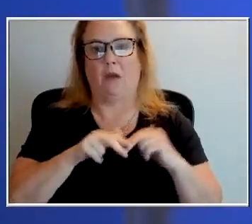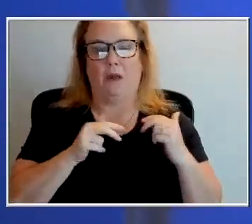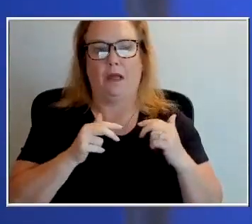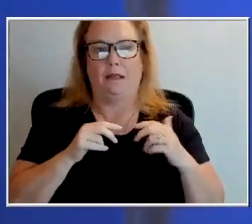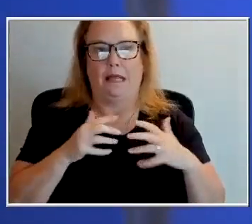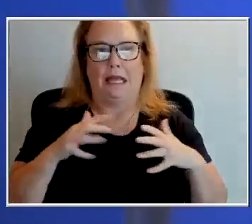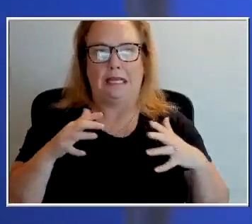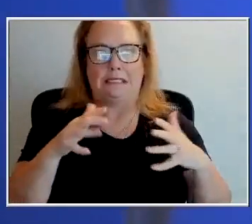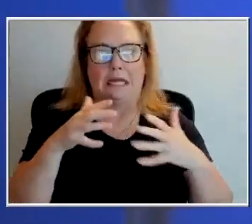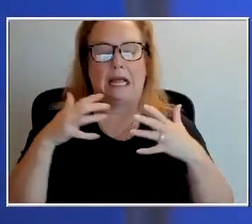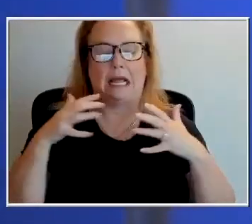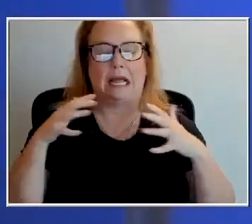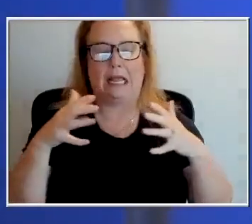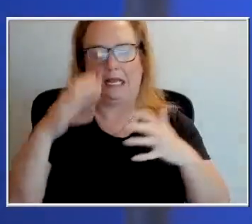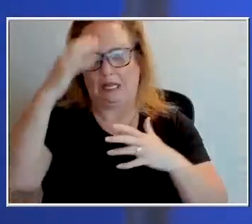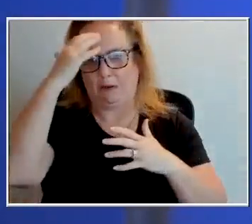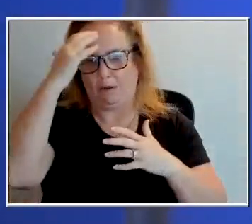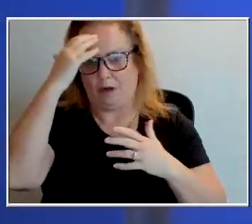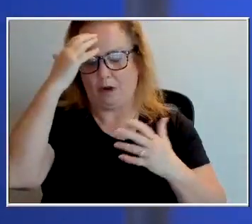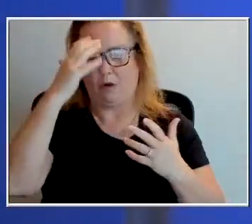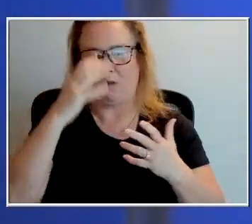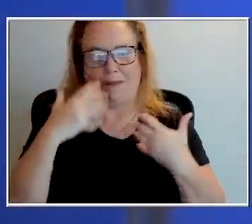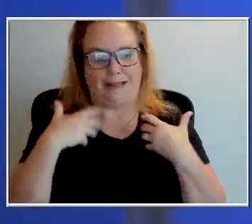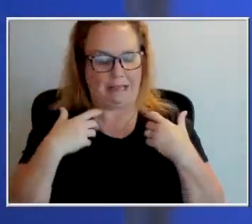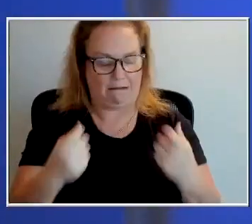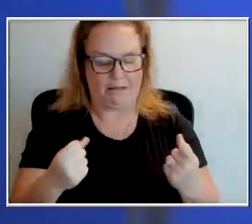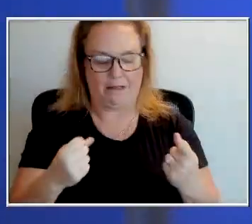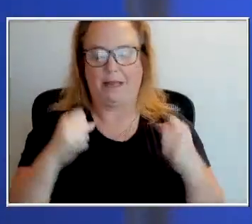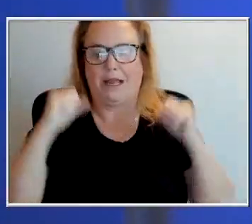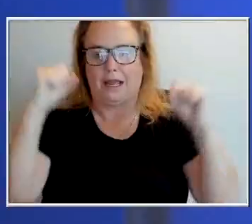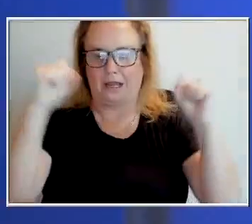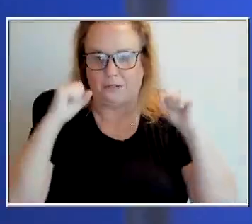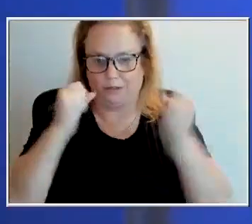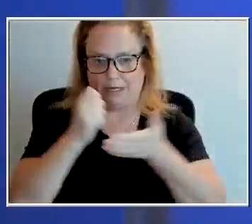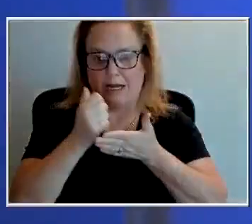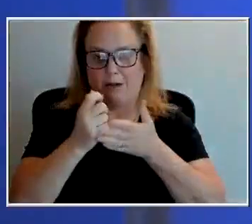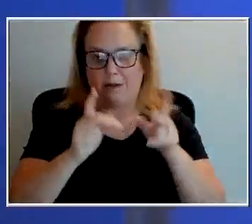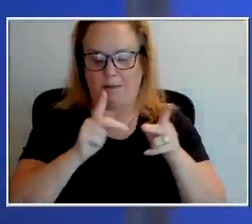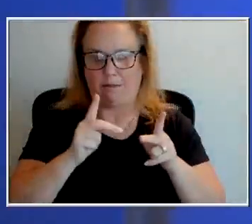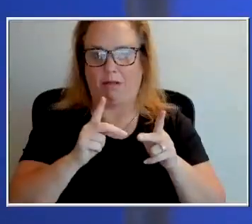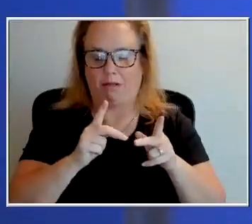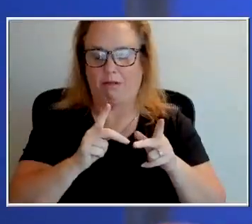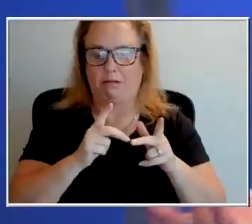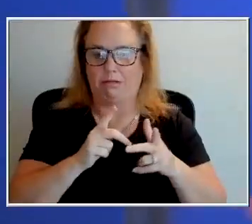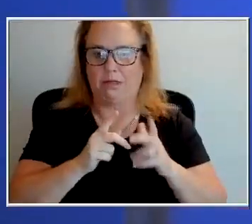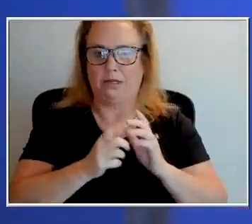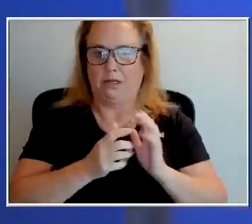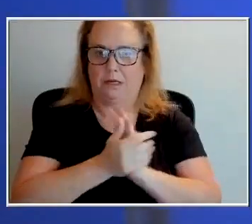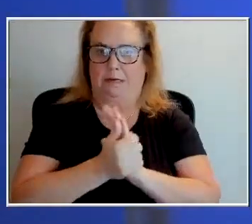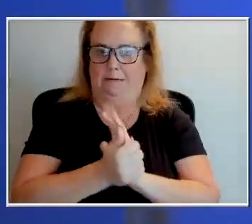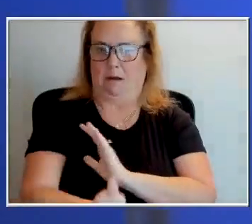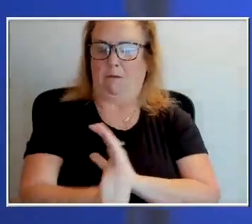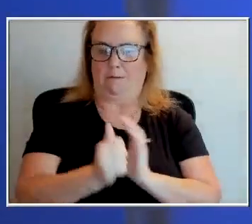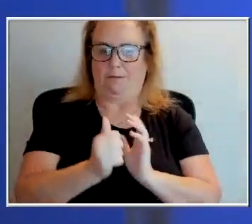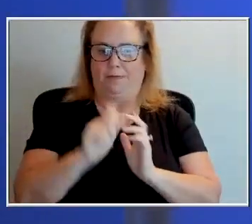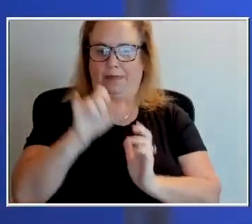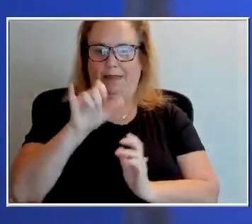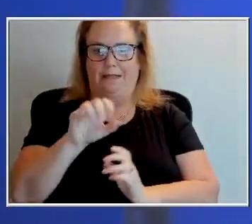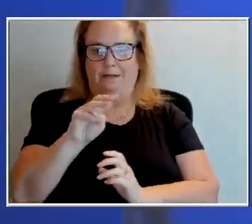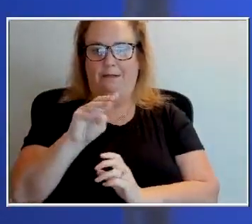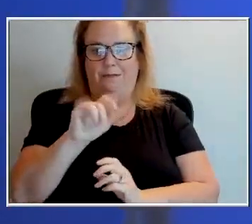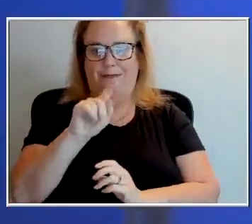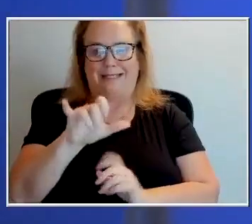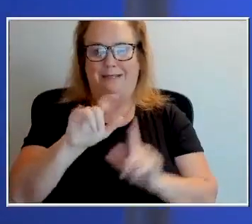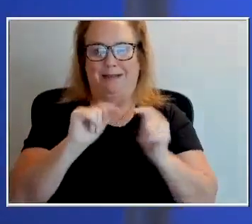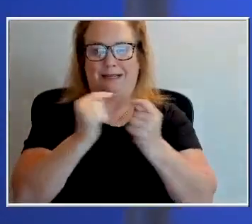And we know that being healthy and exercising can help people cope. And so that's when Misty of my team would call